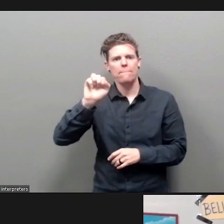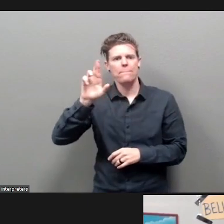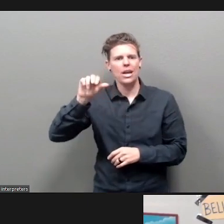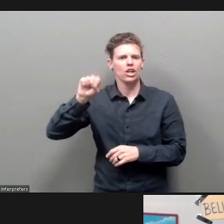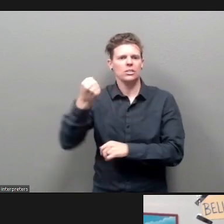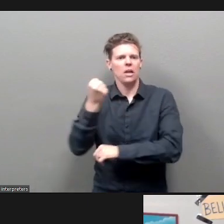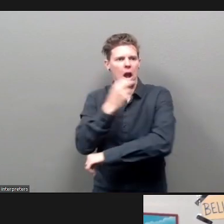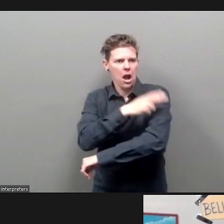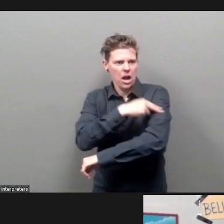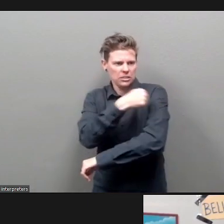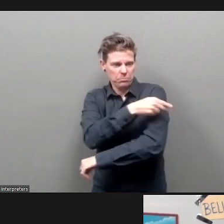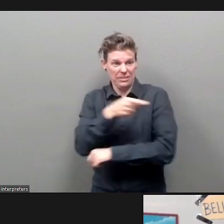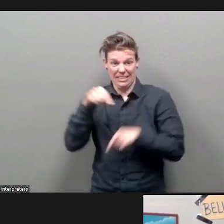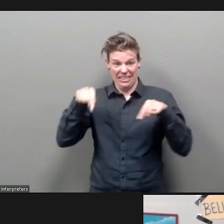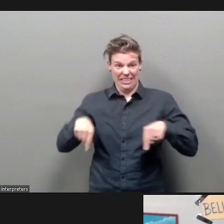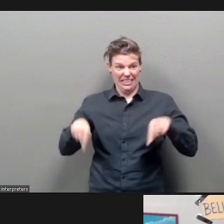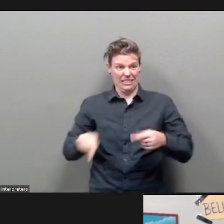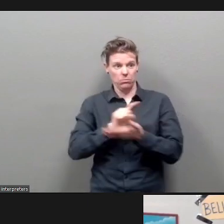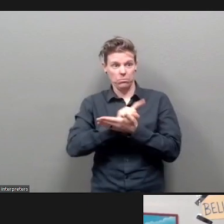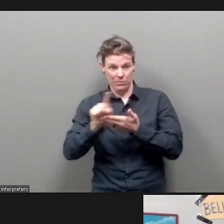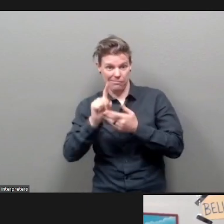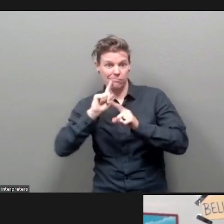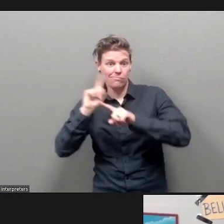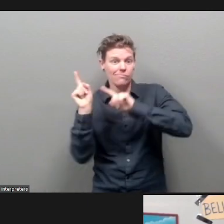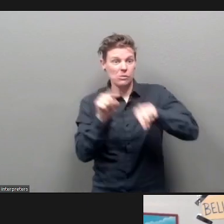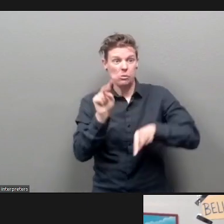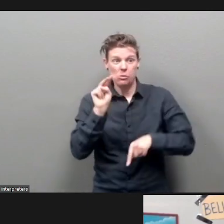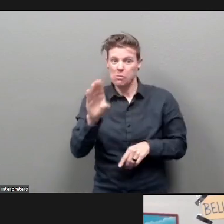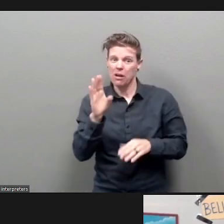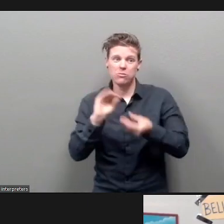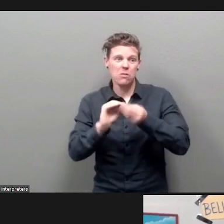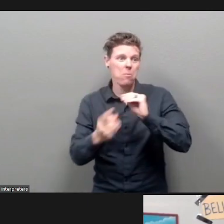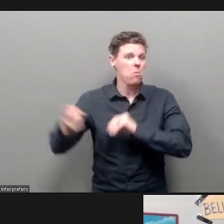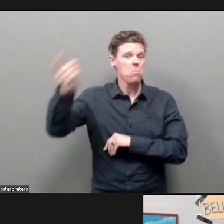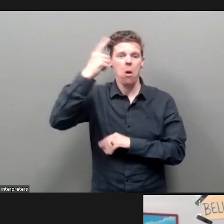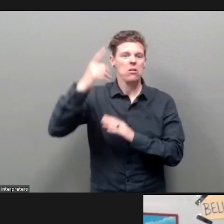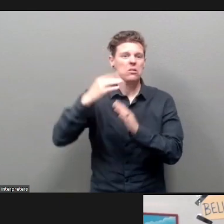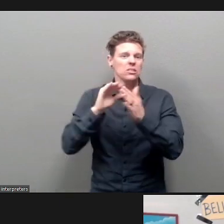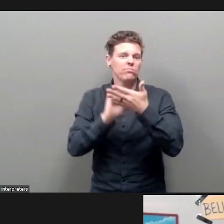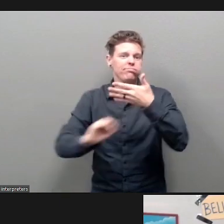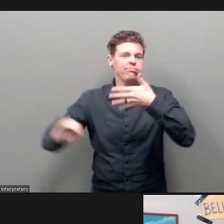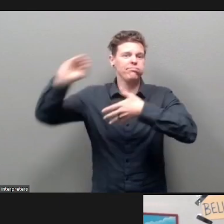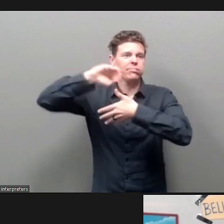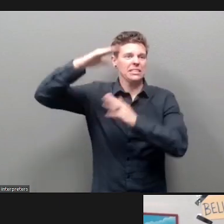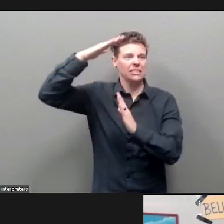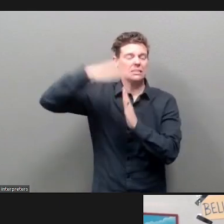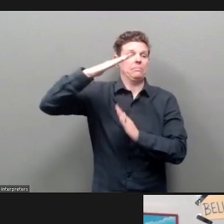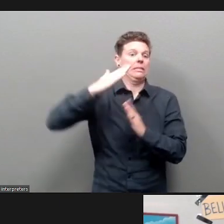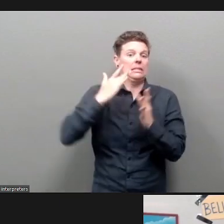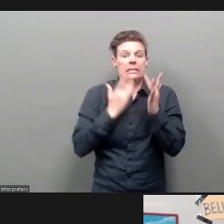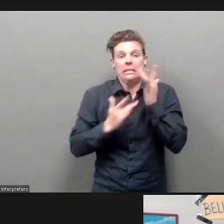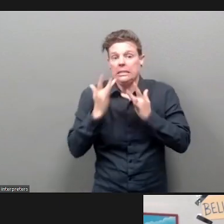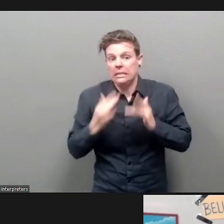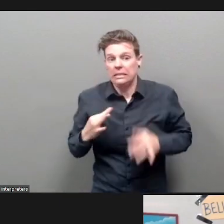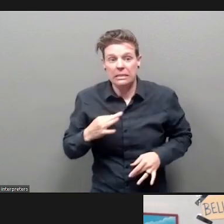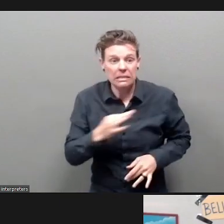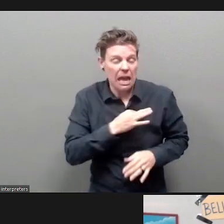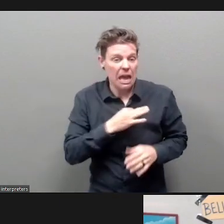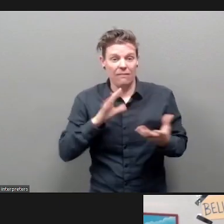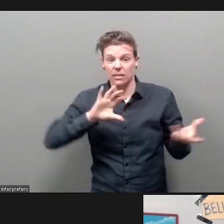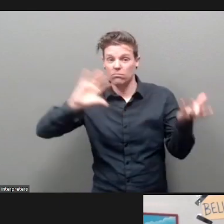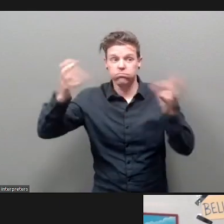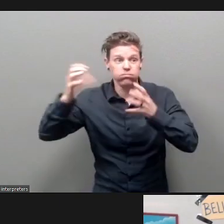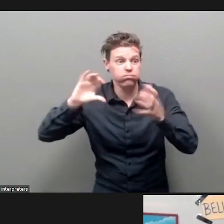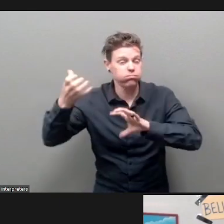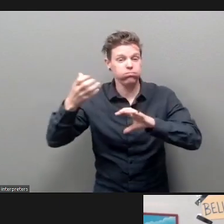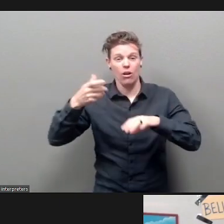Mexico at the top of the national list for hospitals that face staffing crises. And I think he asked a series of questions, but I think the bottom line of